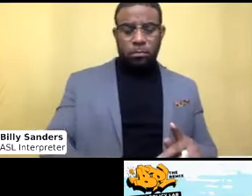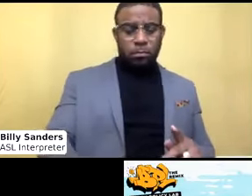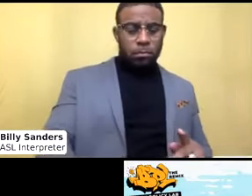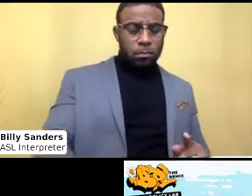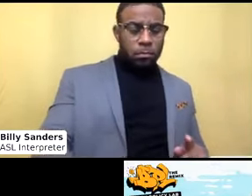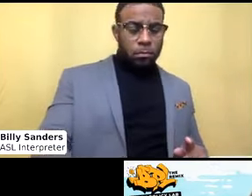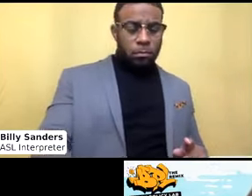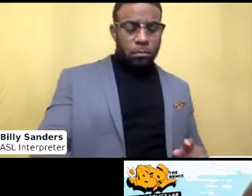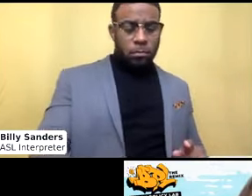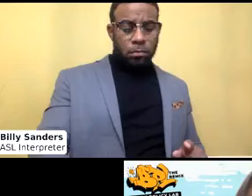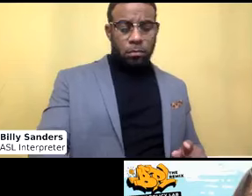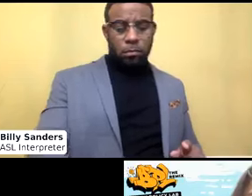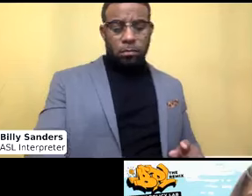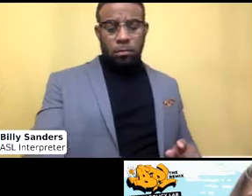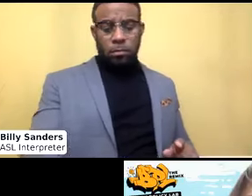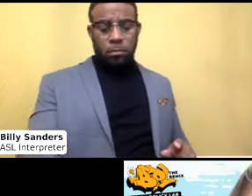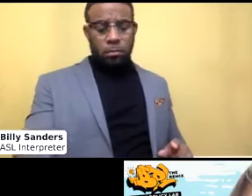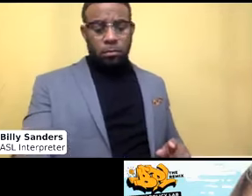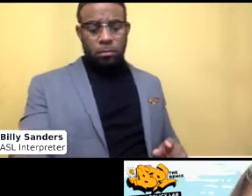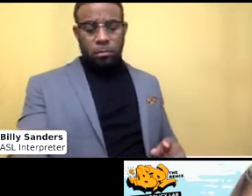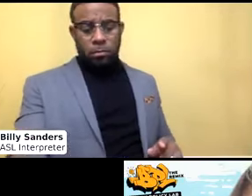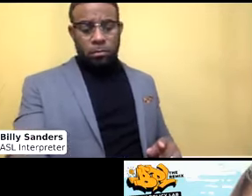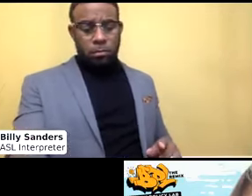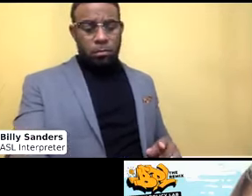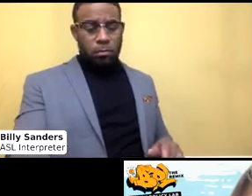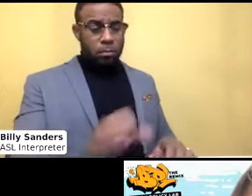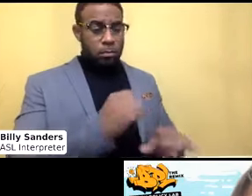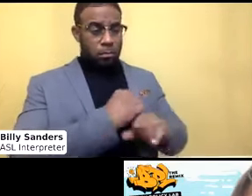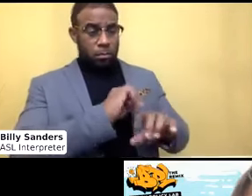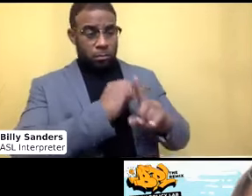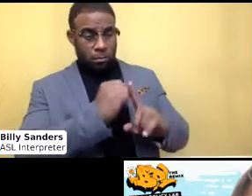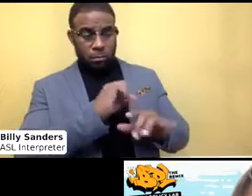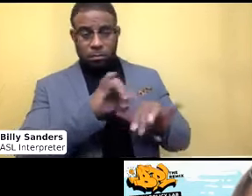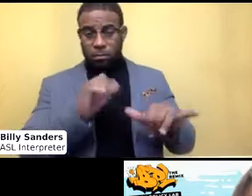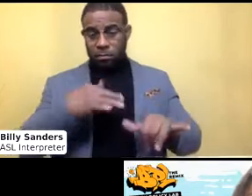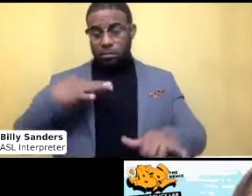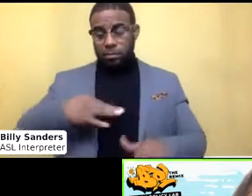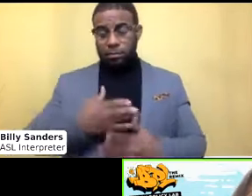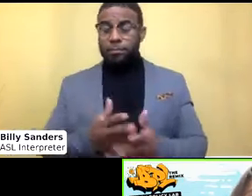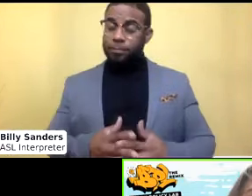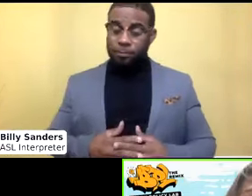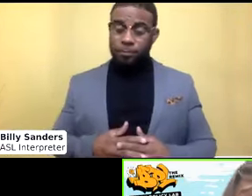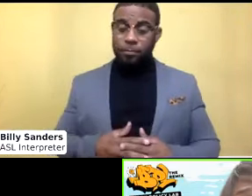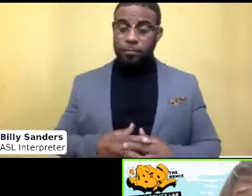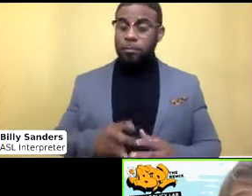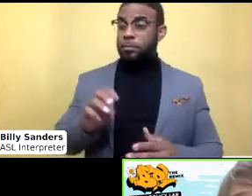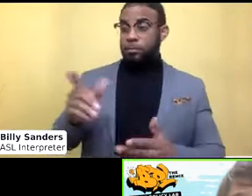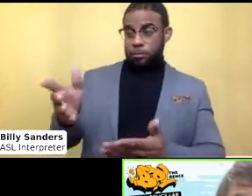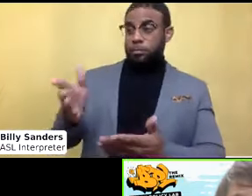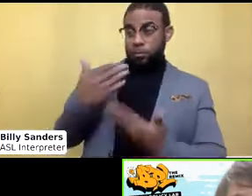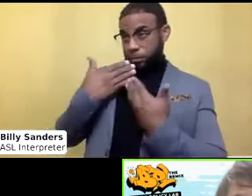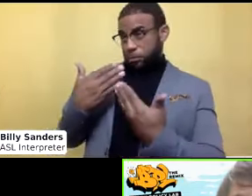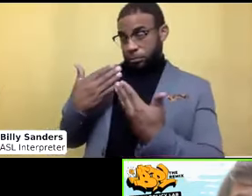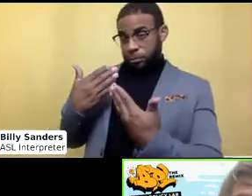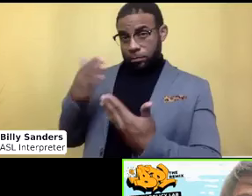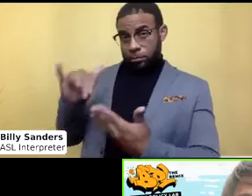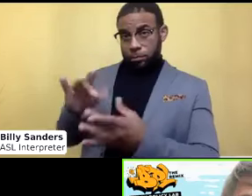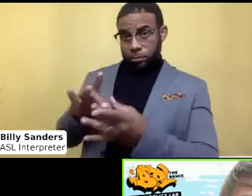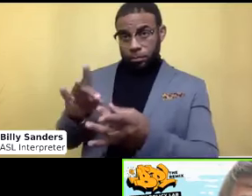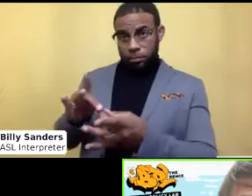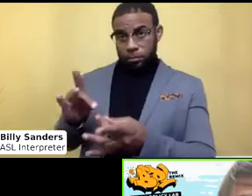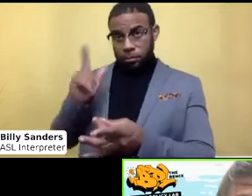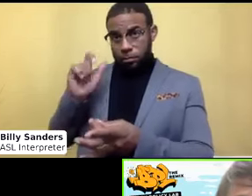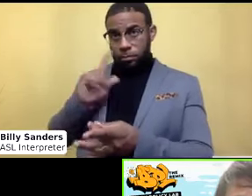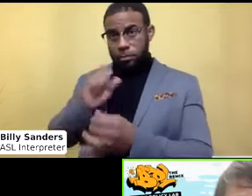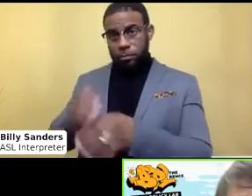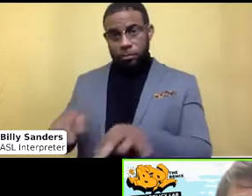protecting a society and a system that they have that's benefiting? Well, I thank you for that commentary. I think